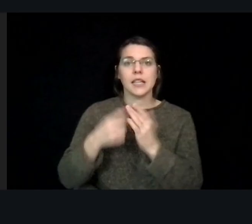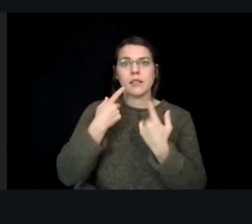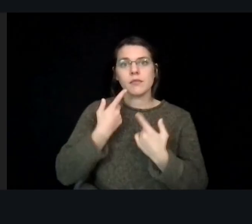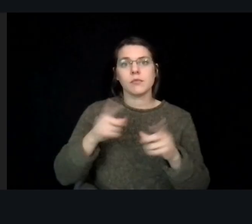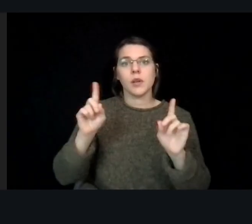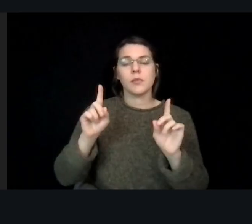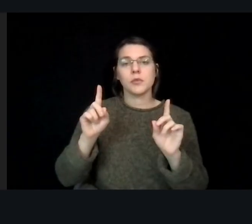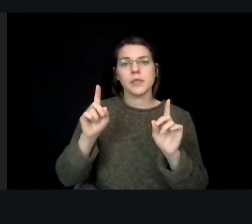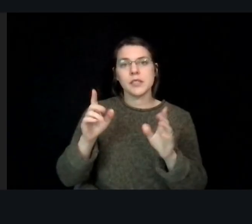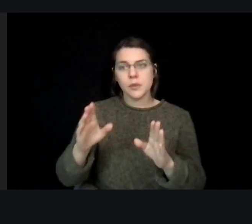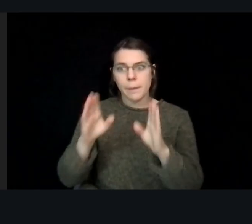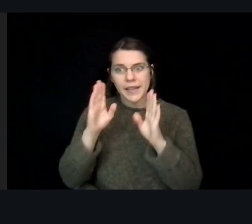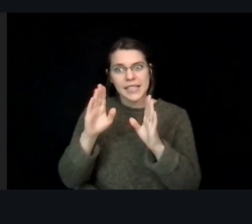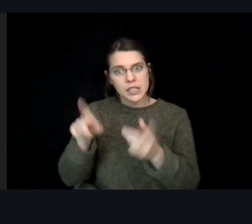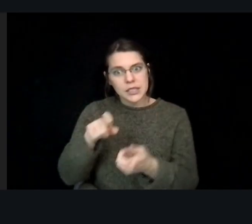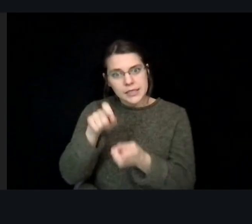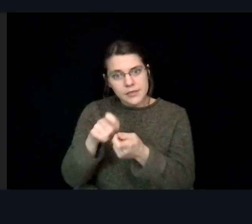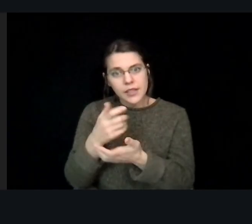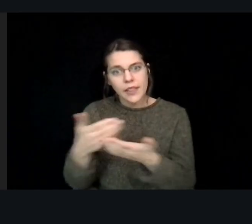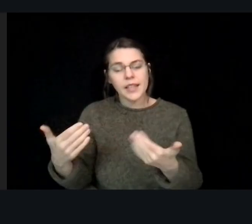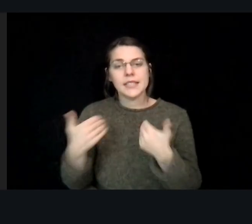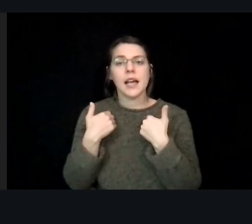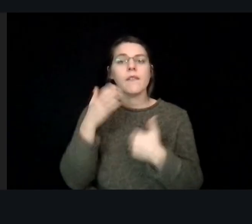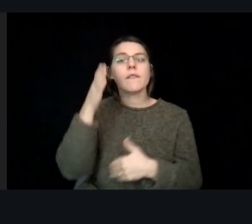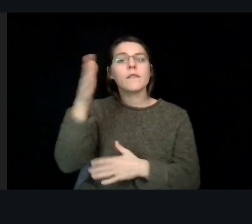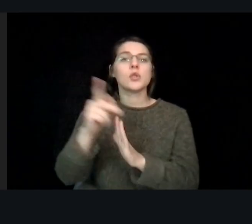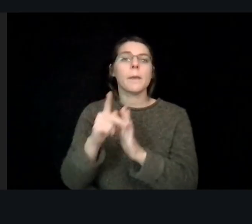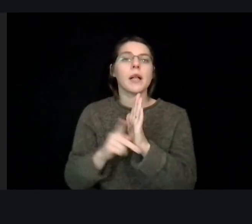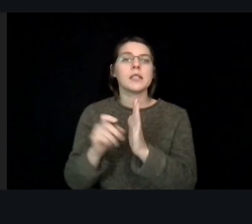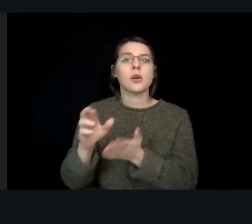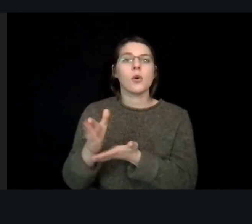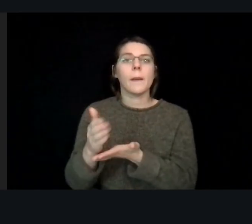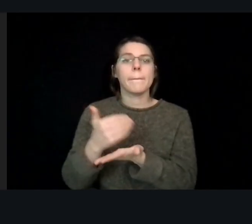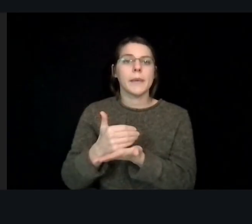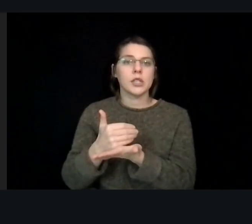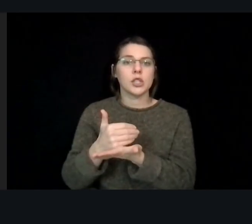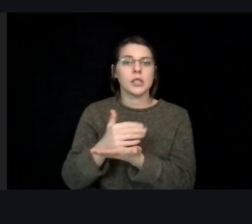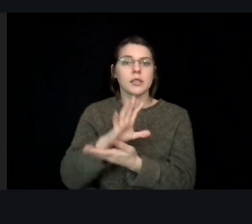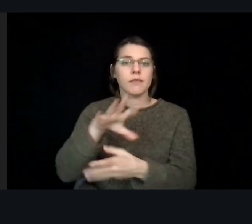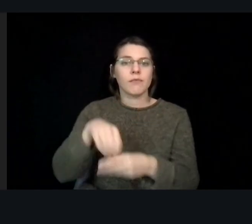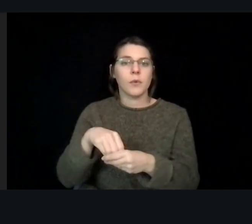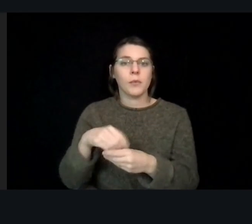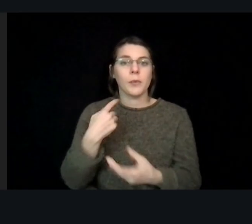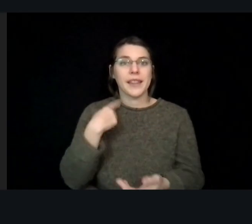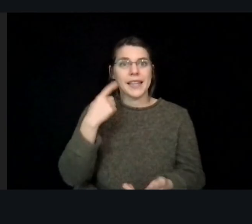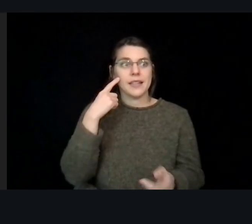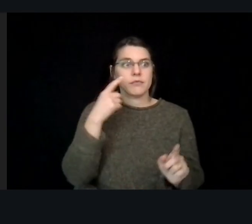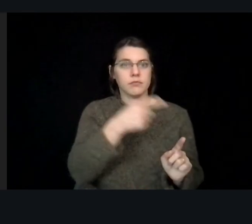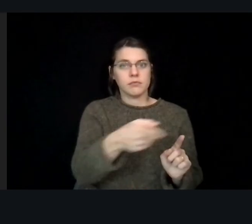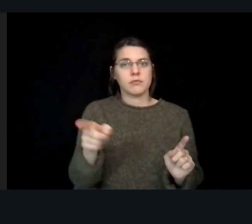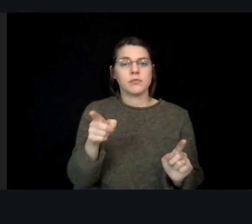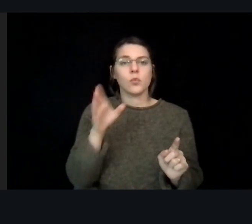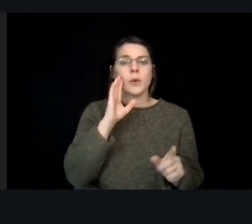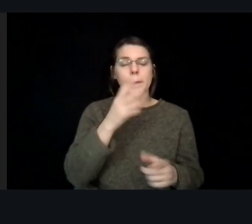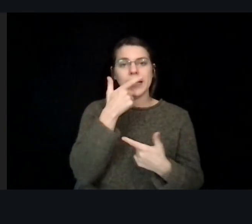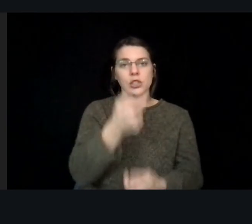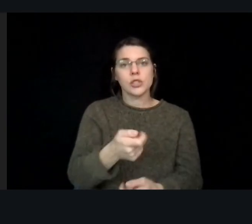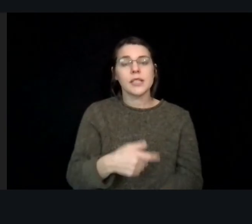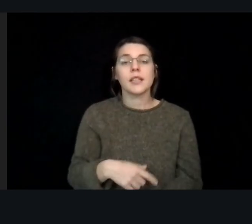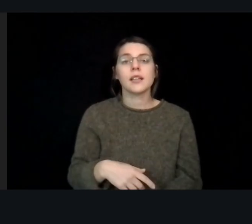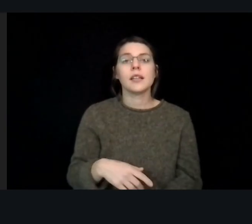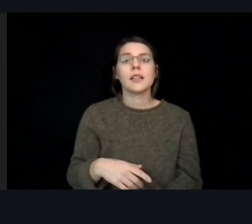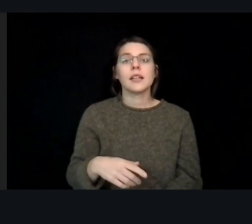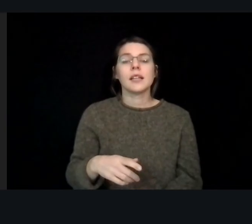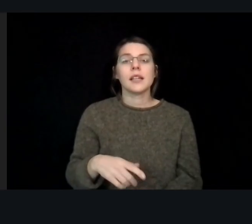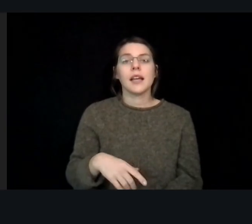future policy or budgetary implication that we think this body would be interested in. And then Kyle will hand it over to cover